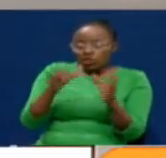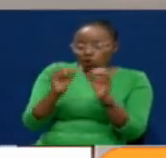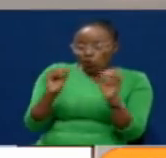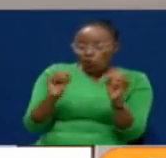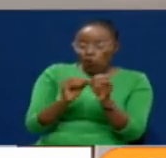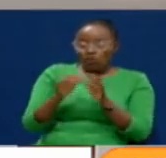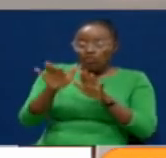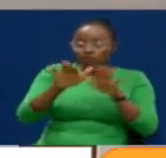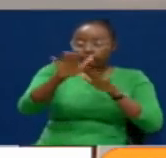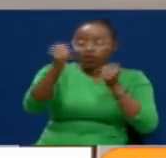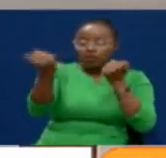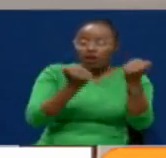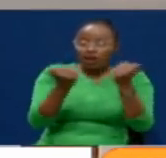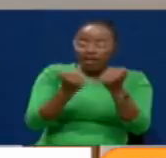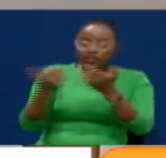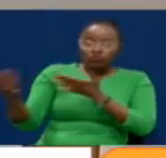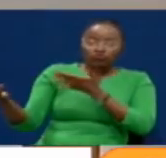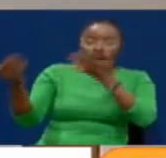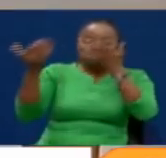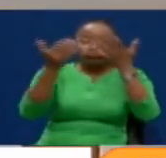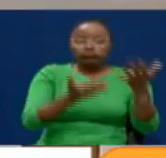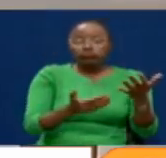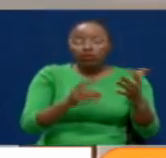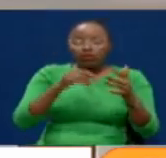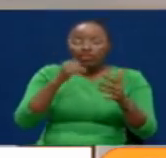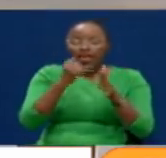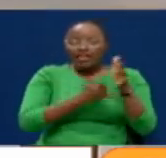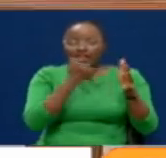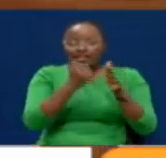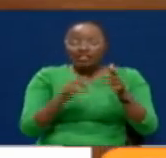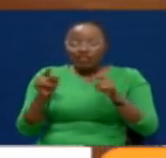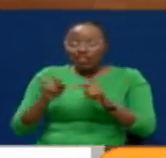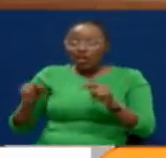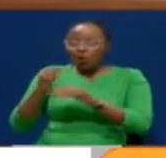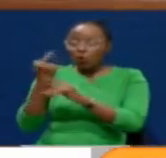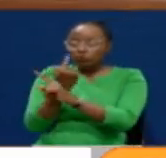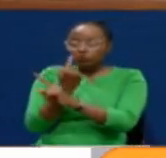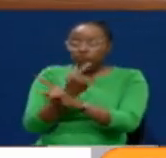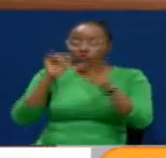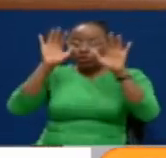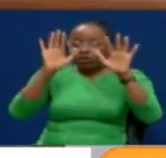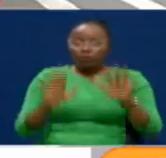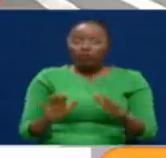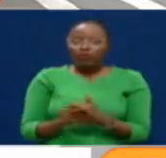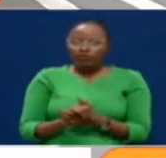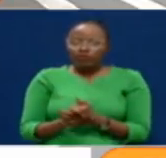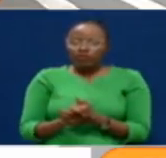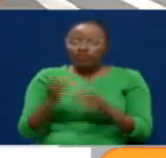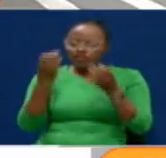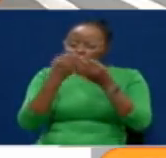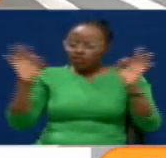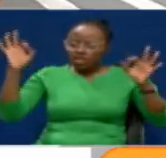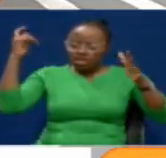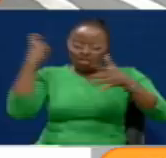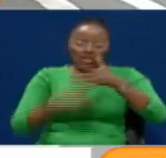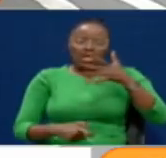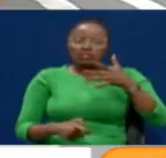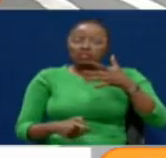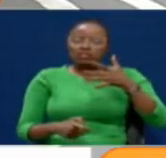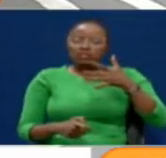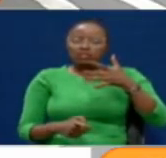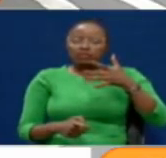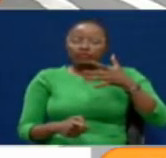and bringing in the engines and the tires and the spares which were necessary. Duty-free. To be done. Duty-free. Wow. And